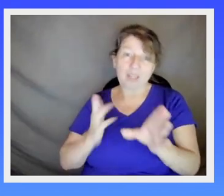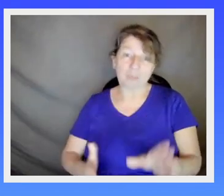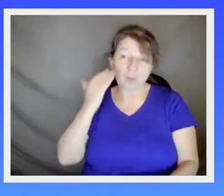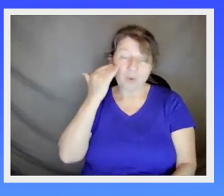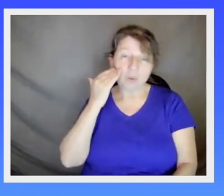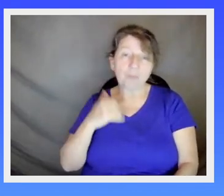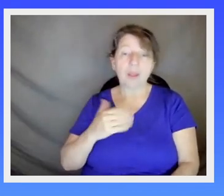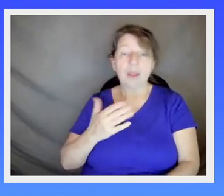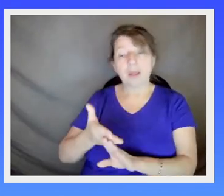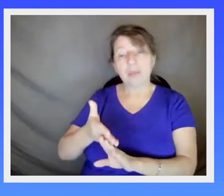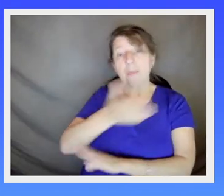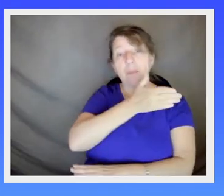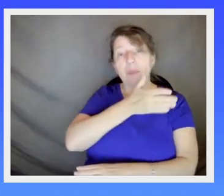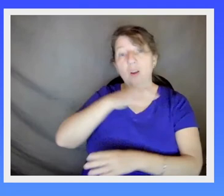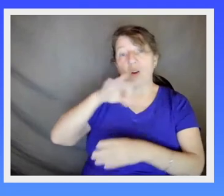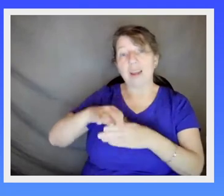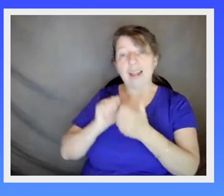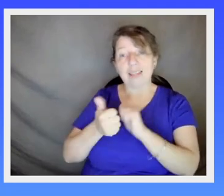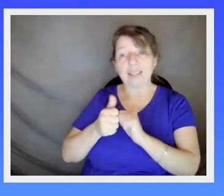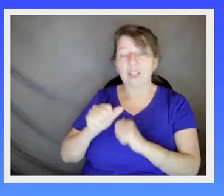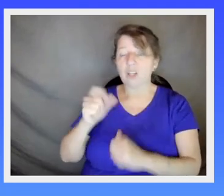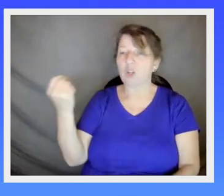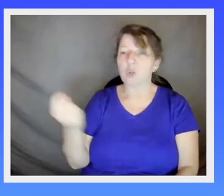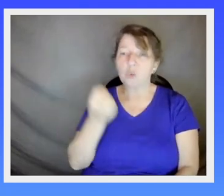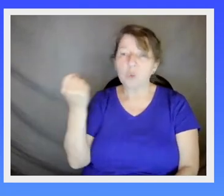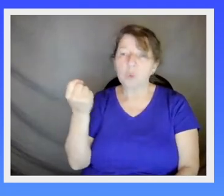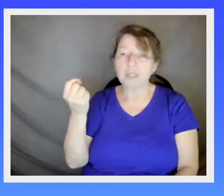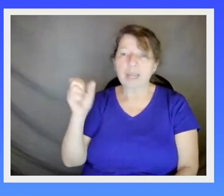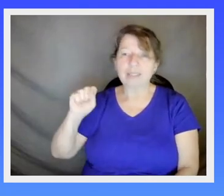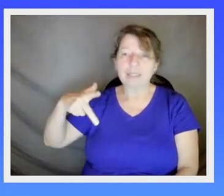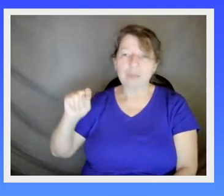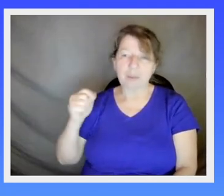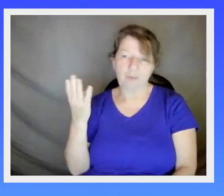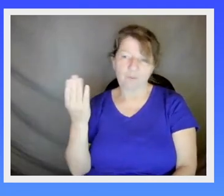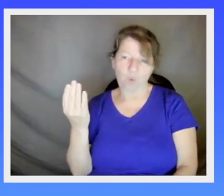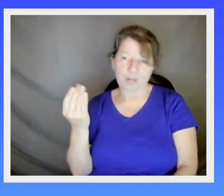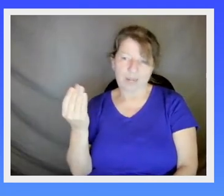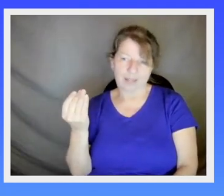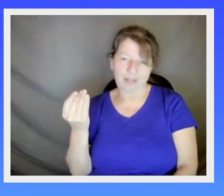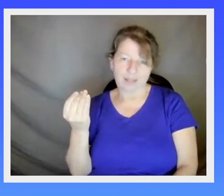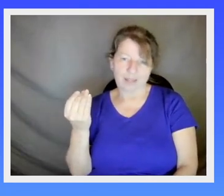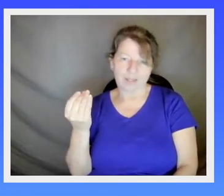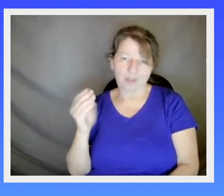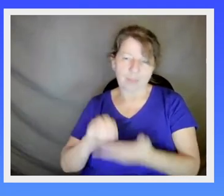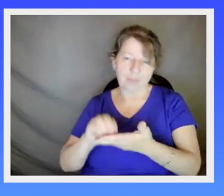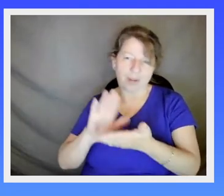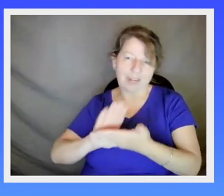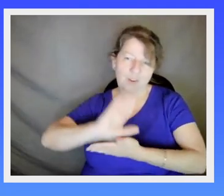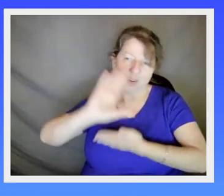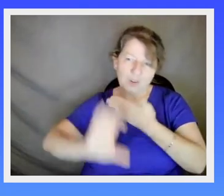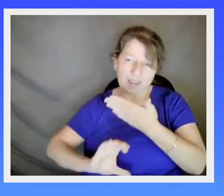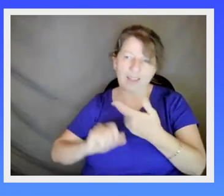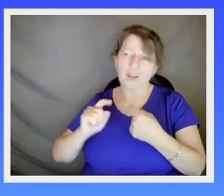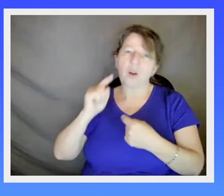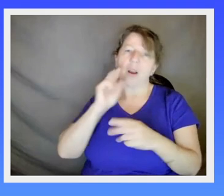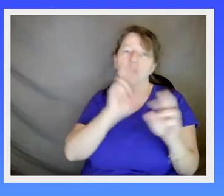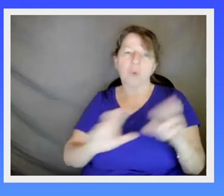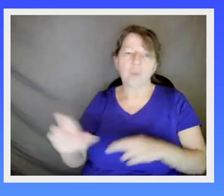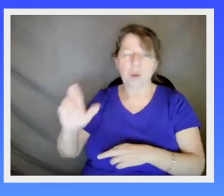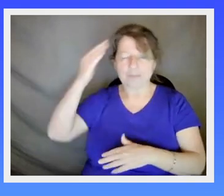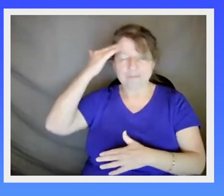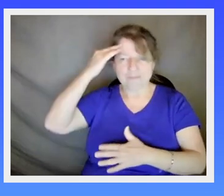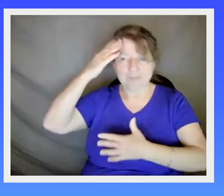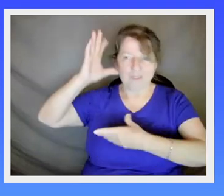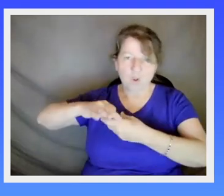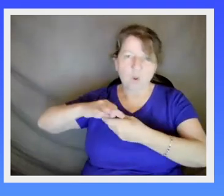mayoral election is Tuesday, September 14th. So mark your calendars and make your voting plan today so that you don't forget. When we show up